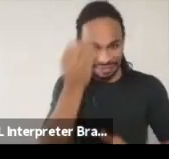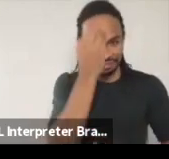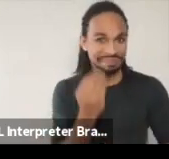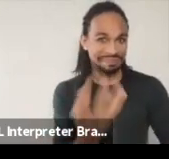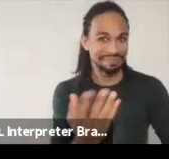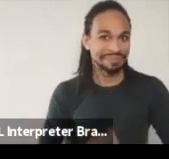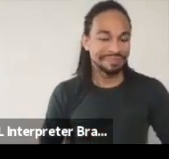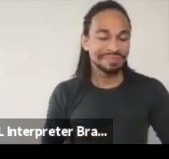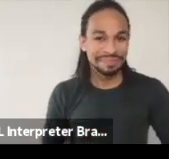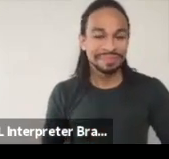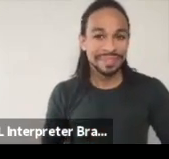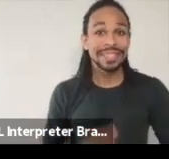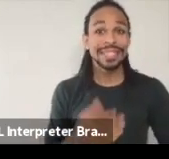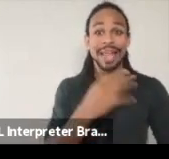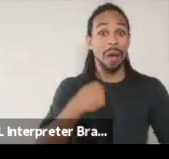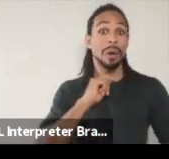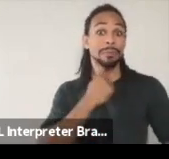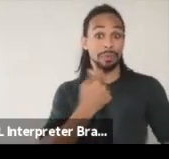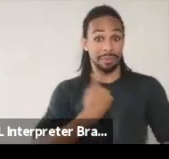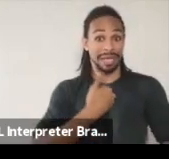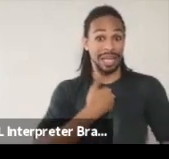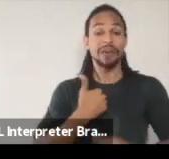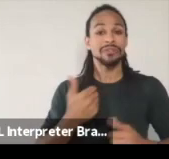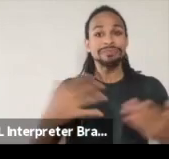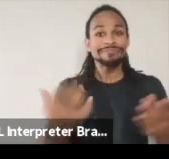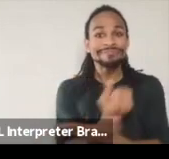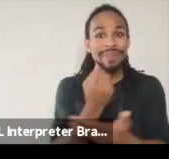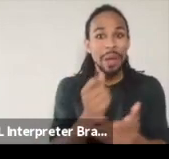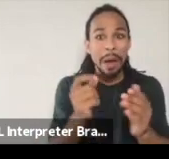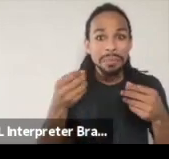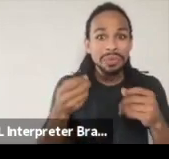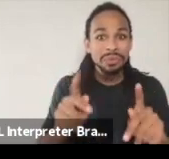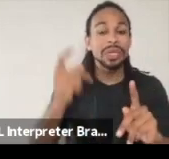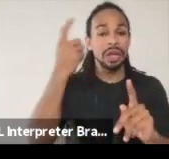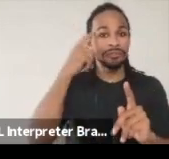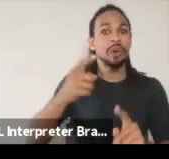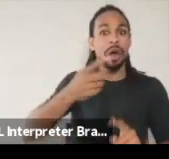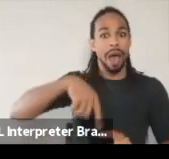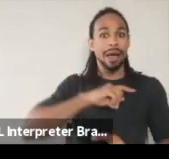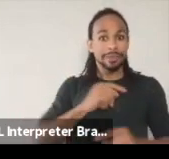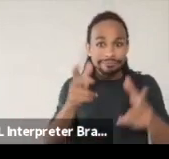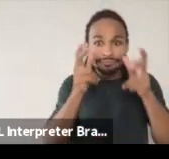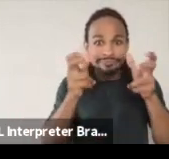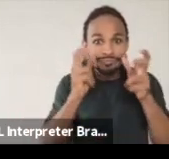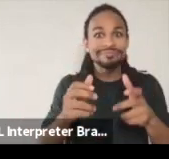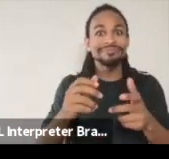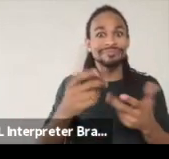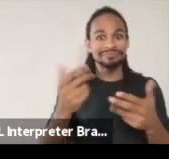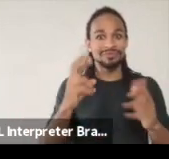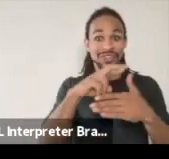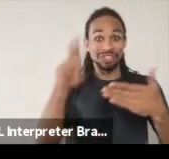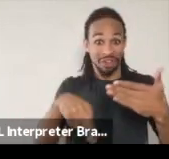I'm going to mute myself just to give us a chance to look at the results coming in.